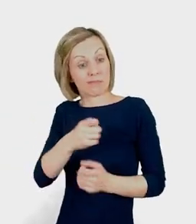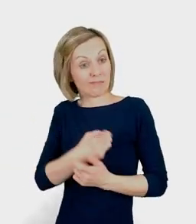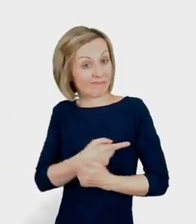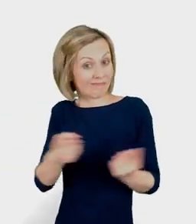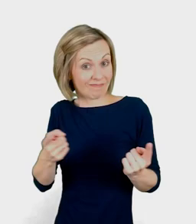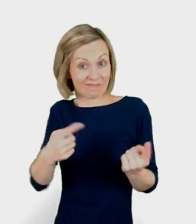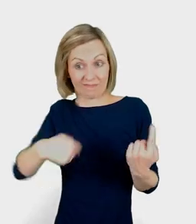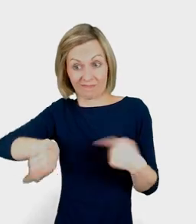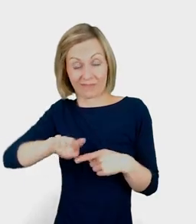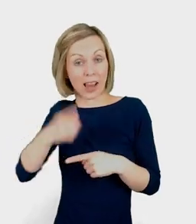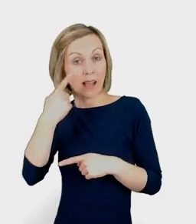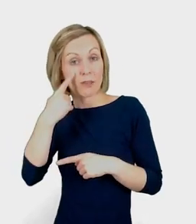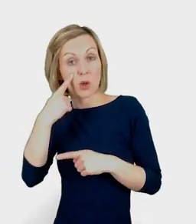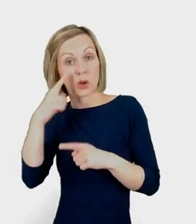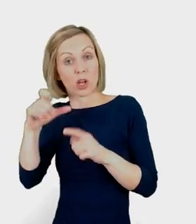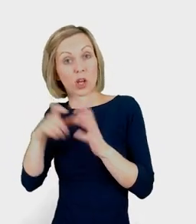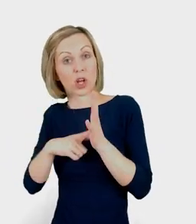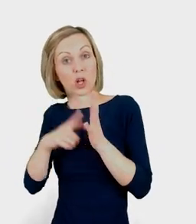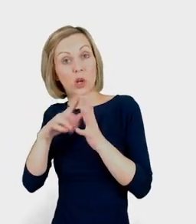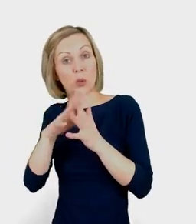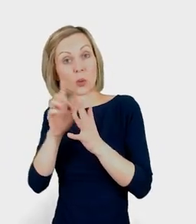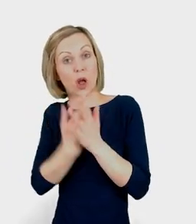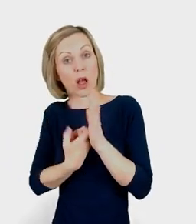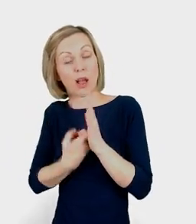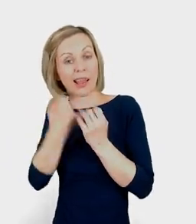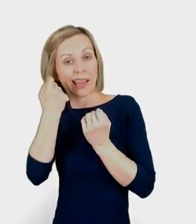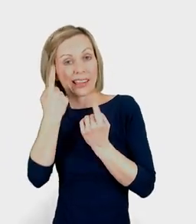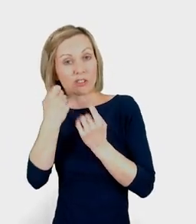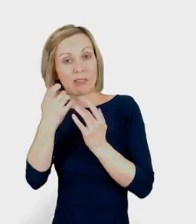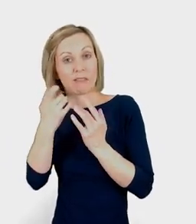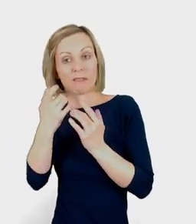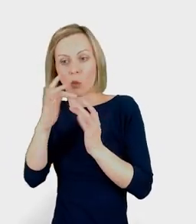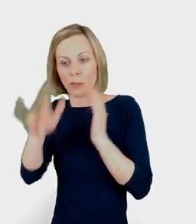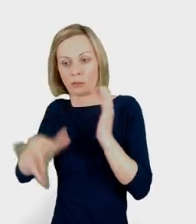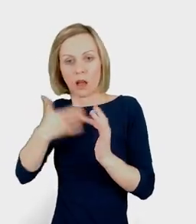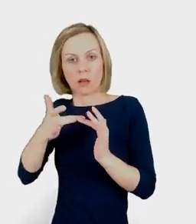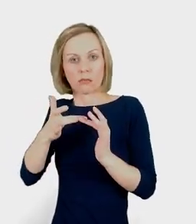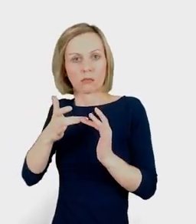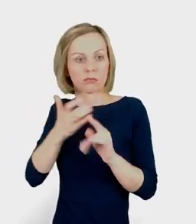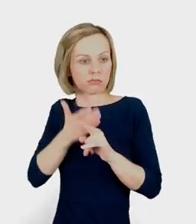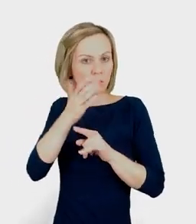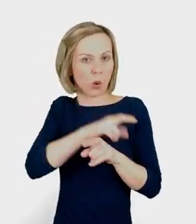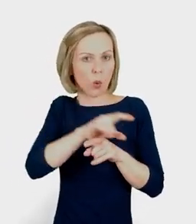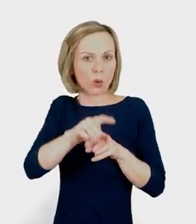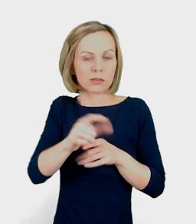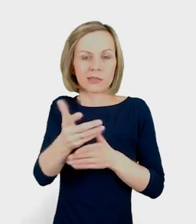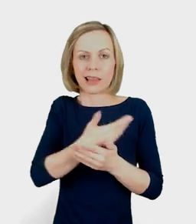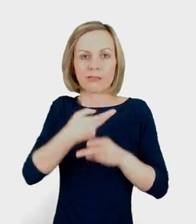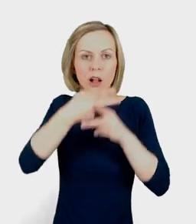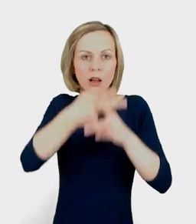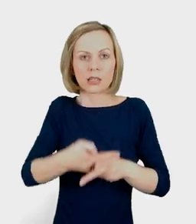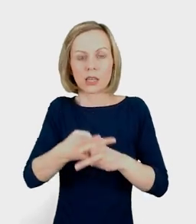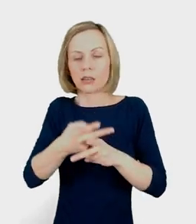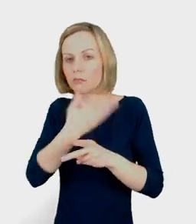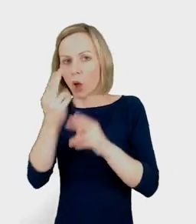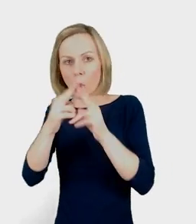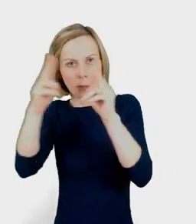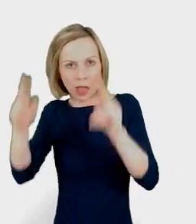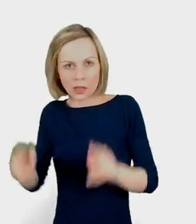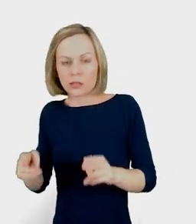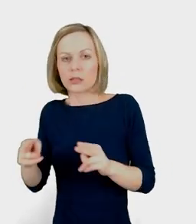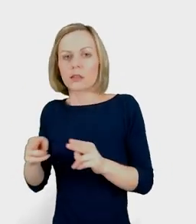Clewer Initiative website and to attend their courses on safeguarding, on homelessness and modern slavery, and various